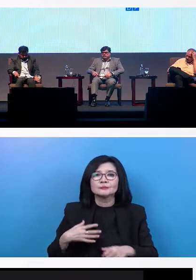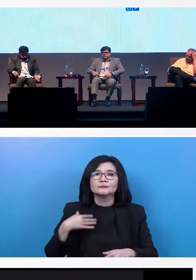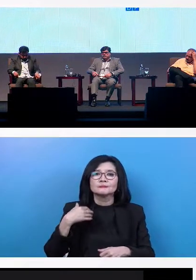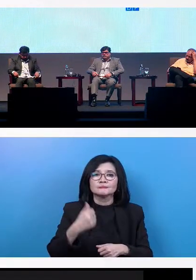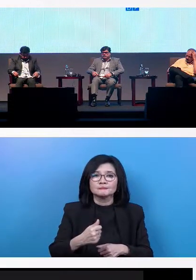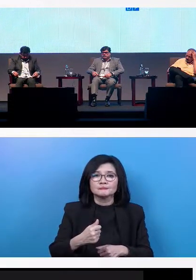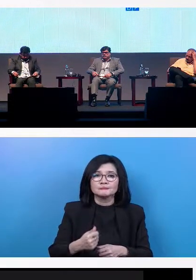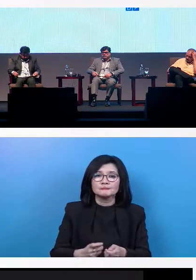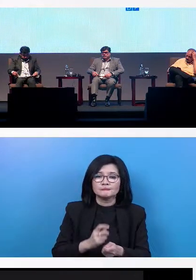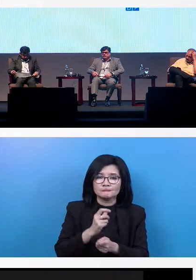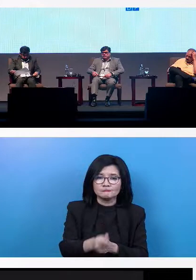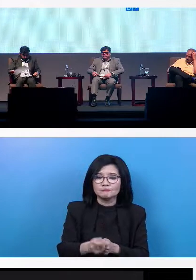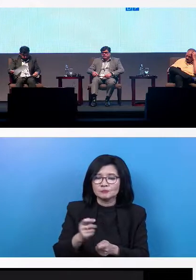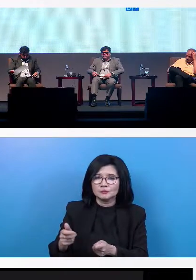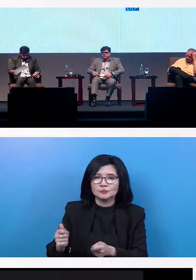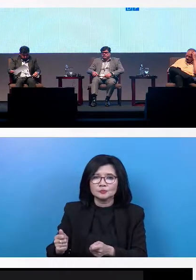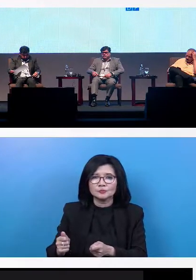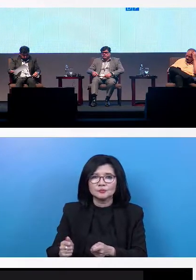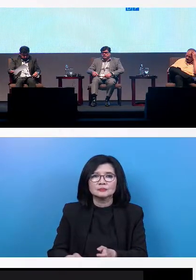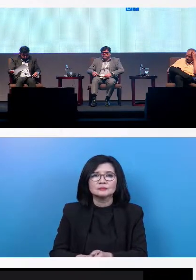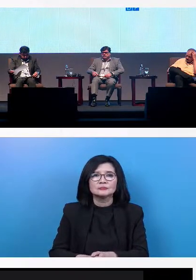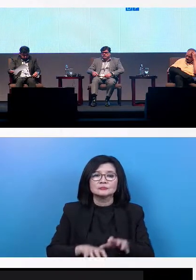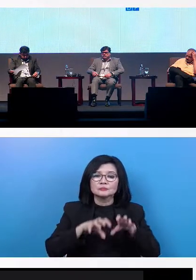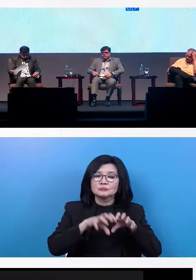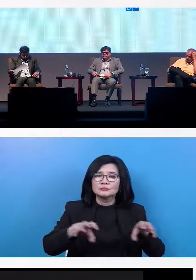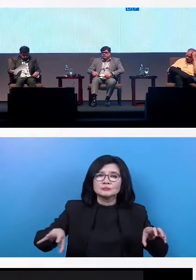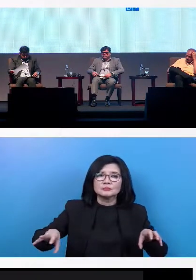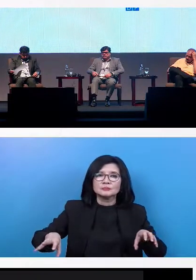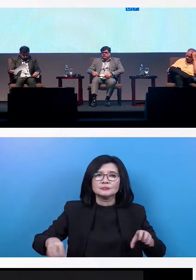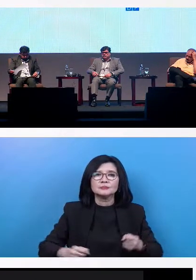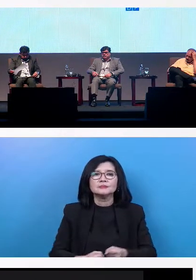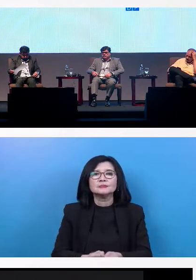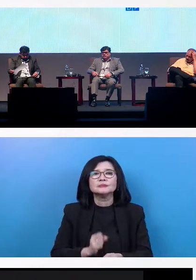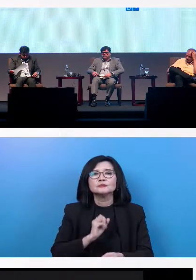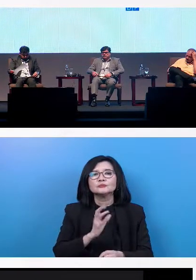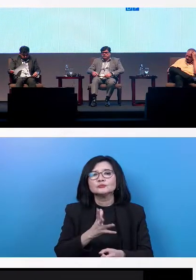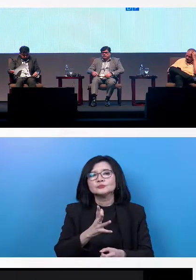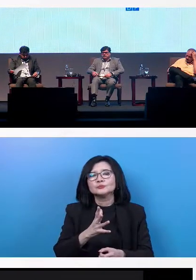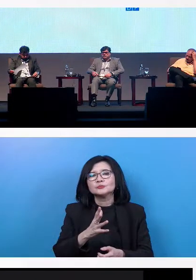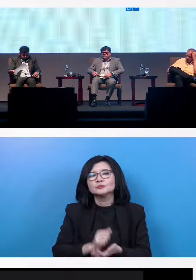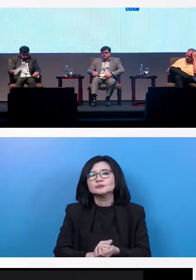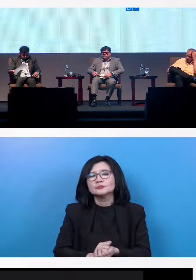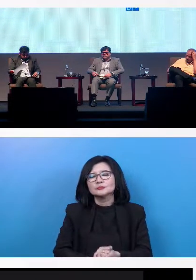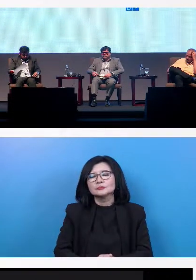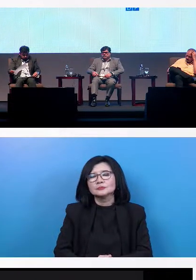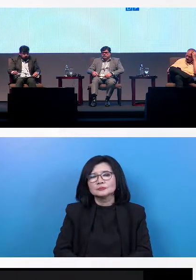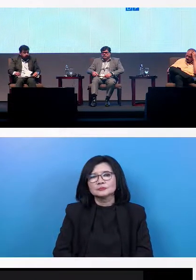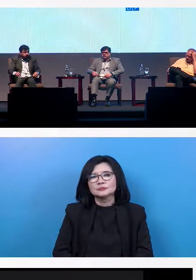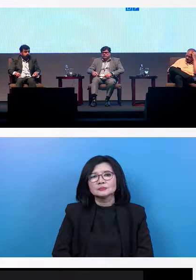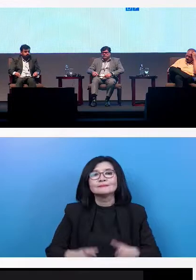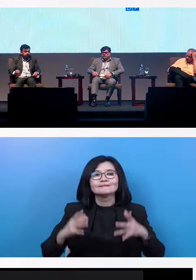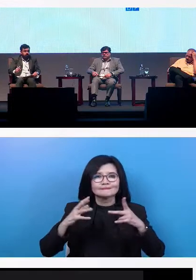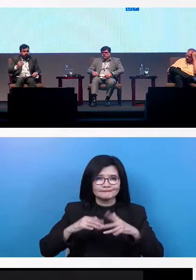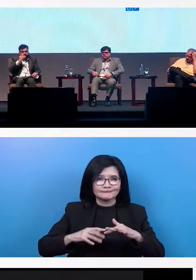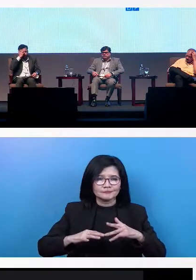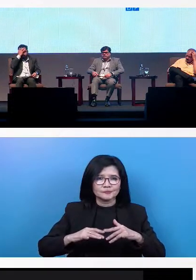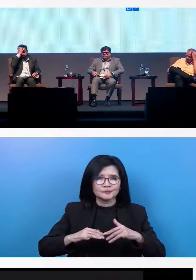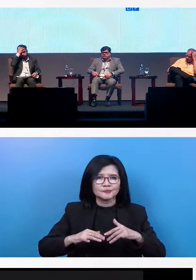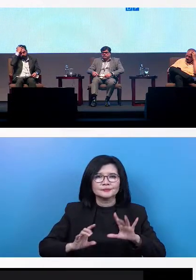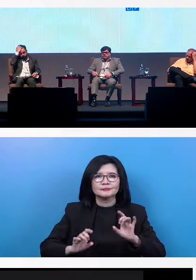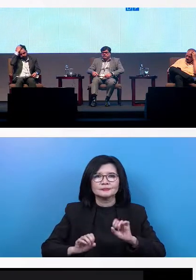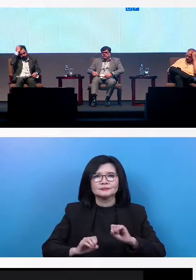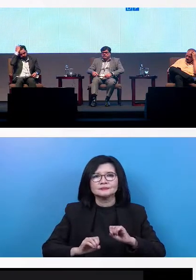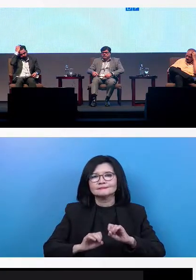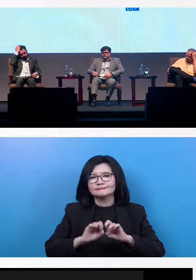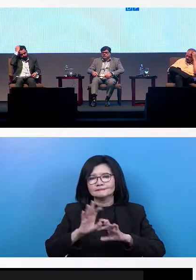to supply it with critical resources like water, like energy, and others. And within